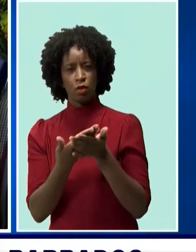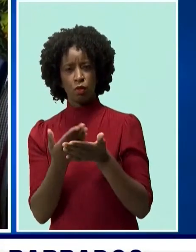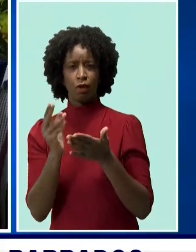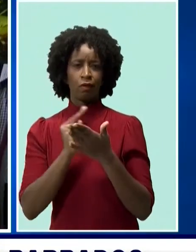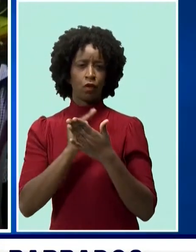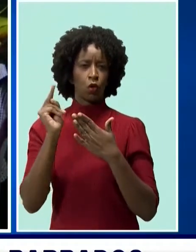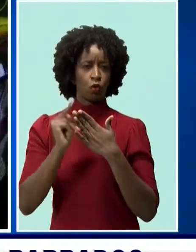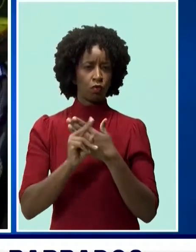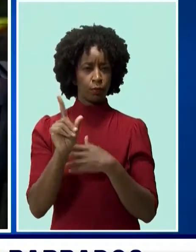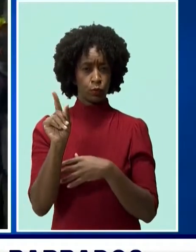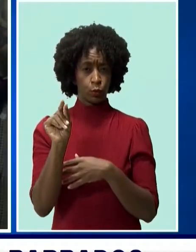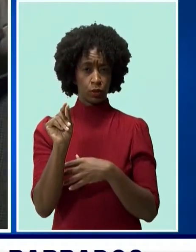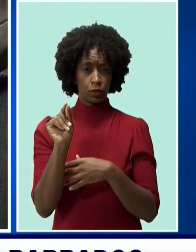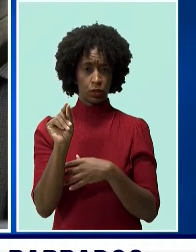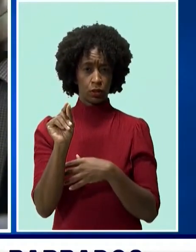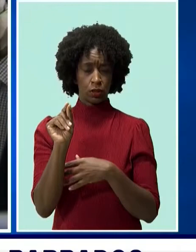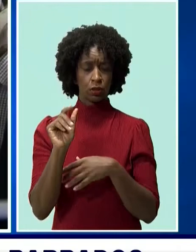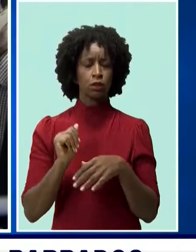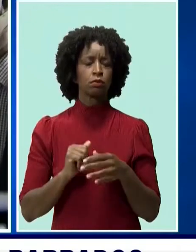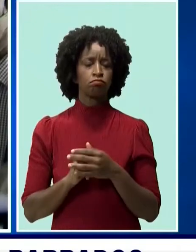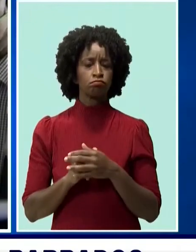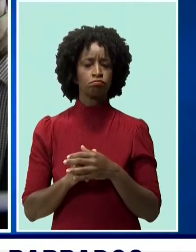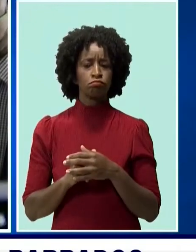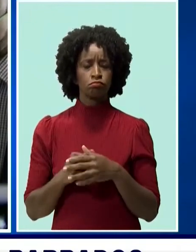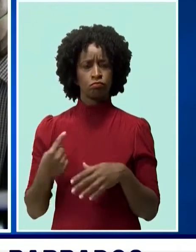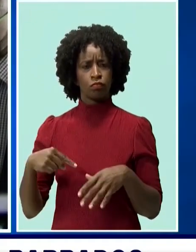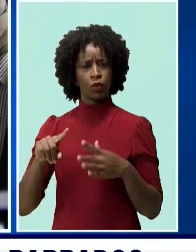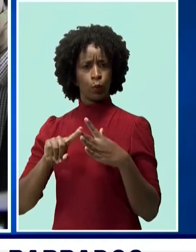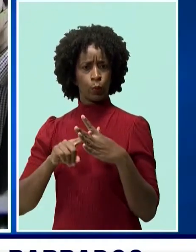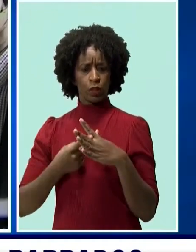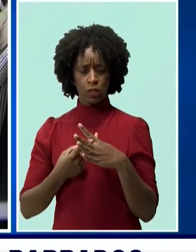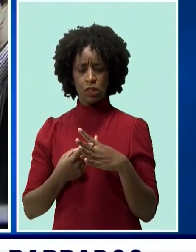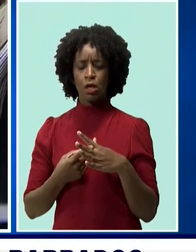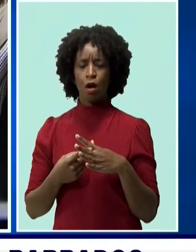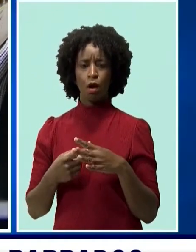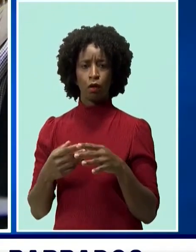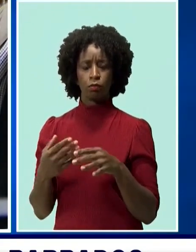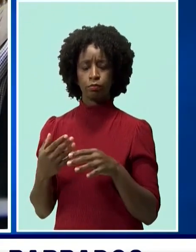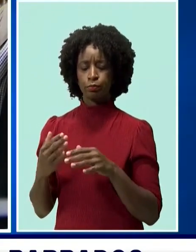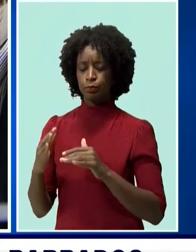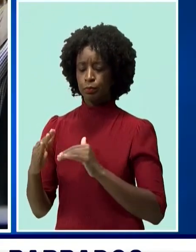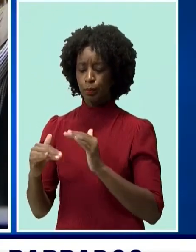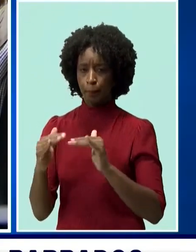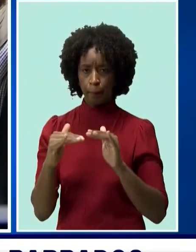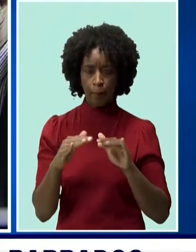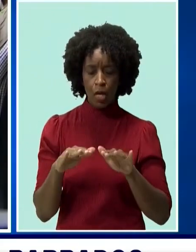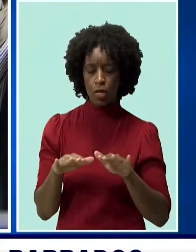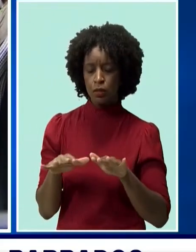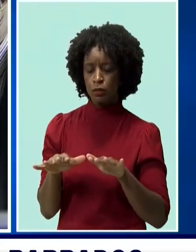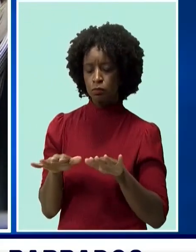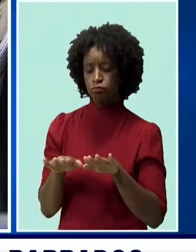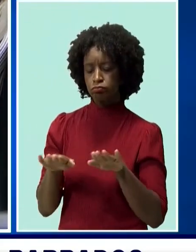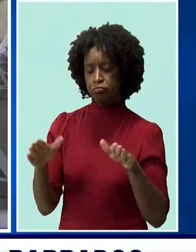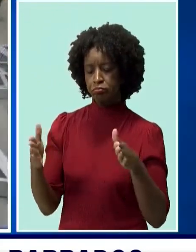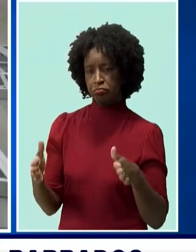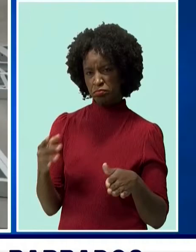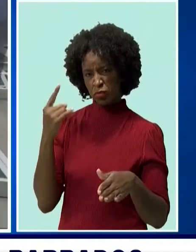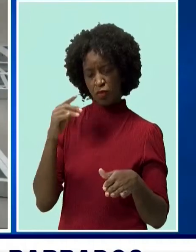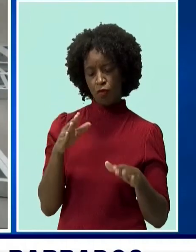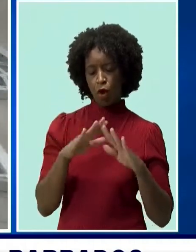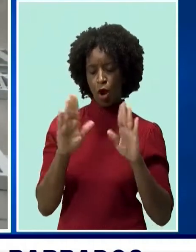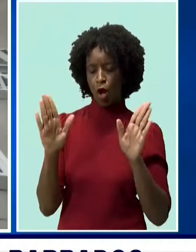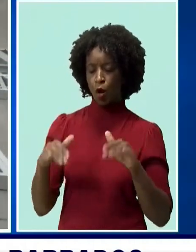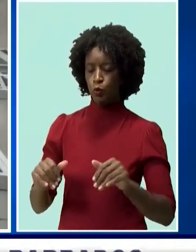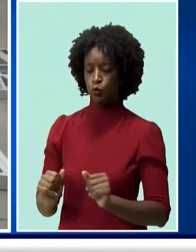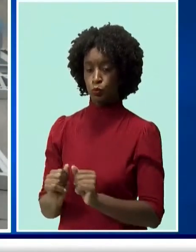November. What we have actually started to do is to build the foundations. Housing Minister Dr. William Duguid provided an update on